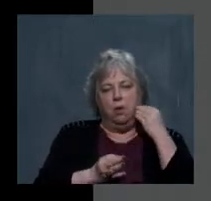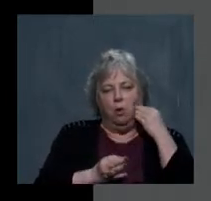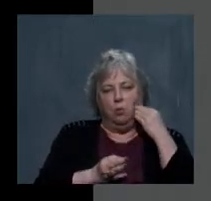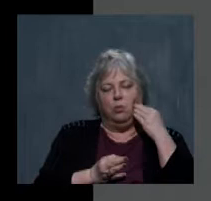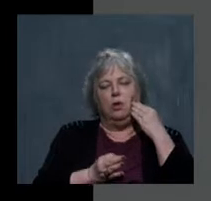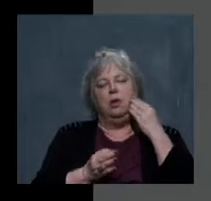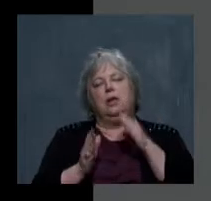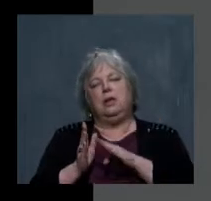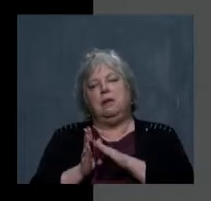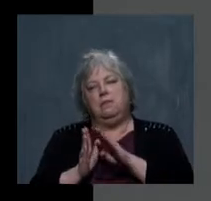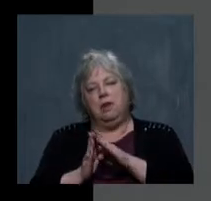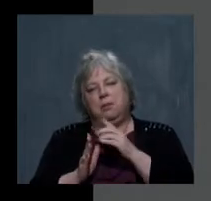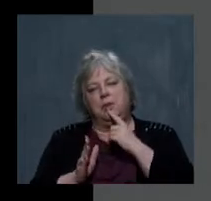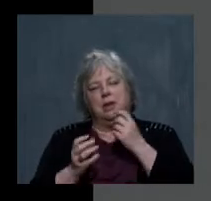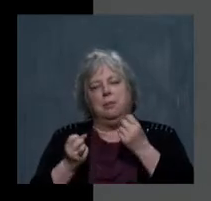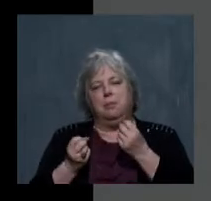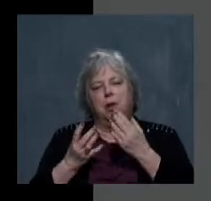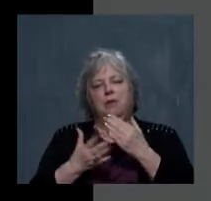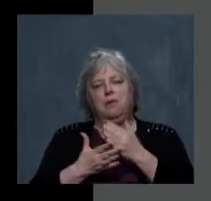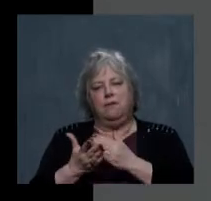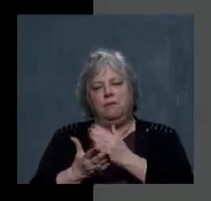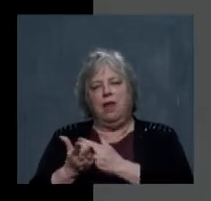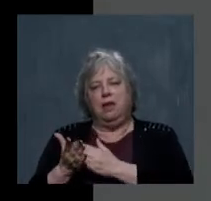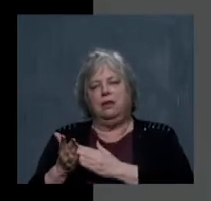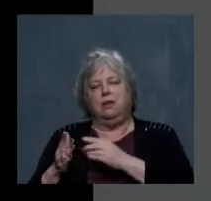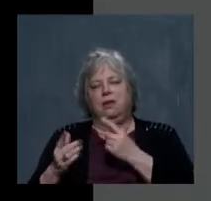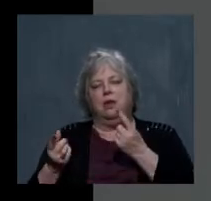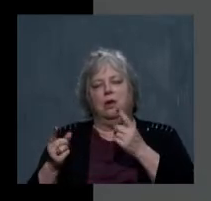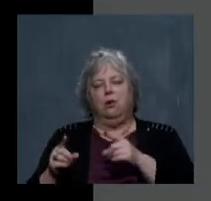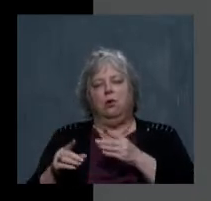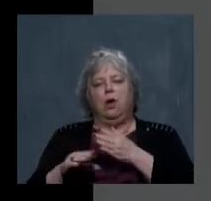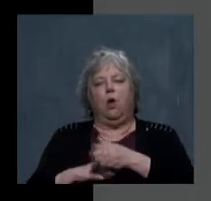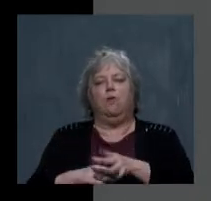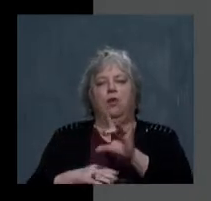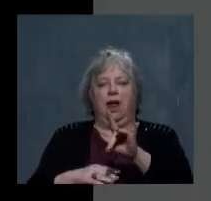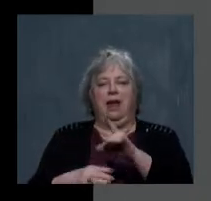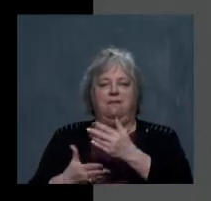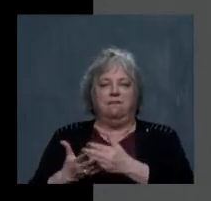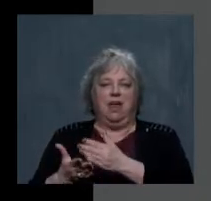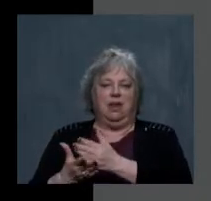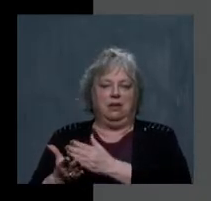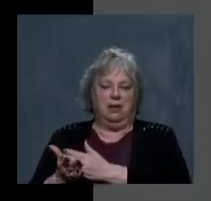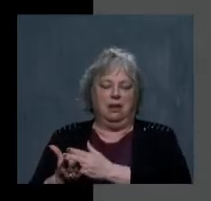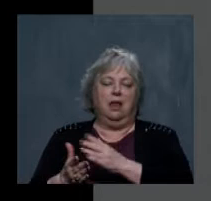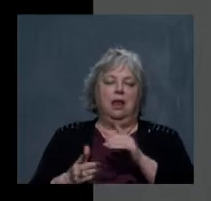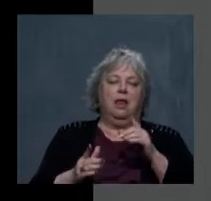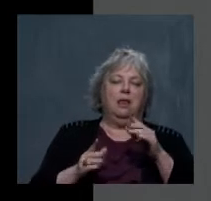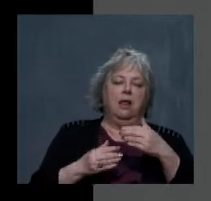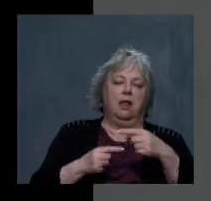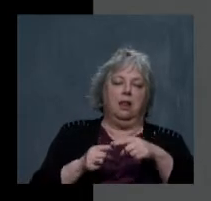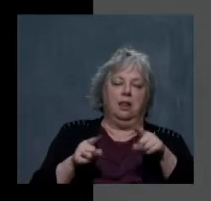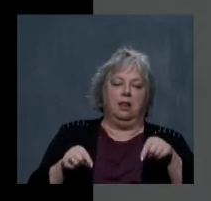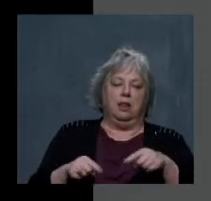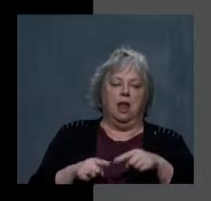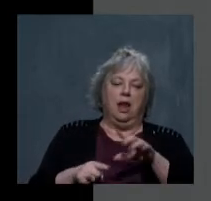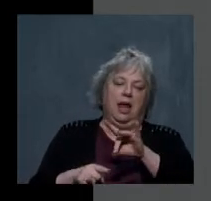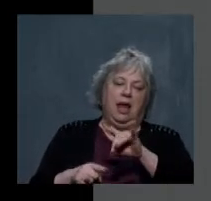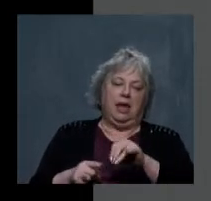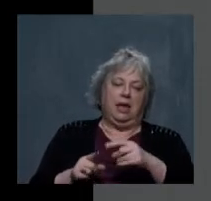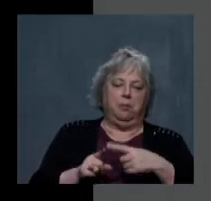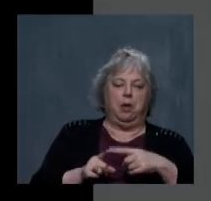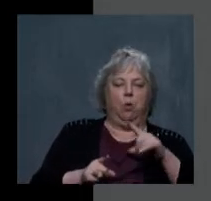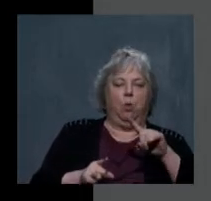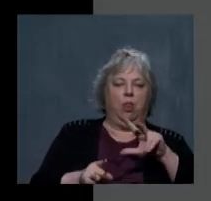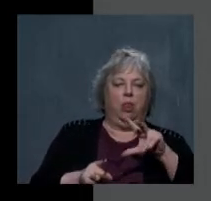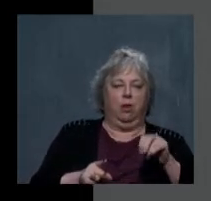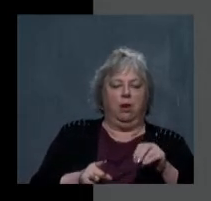The development is indicated in multiple phases, occurring over 8 phases. The lots are indicated with an average lot size of 80 by 130. The